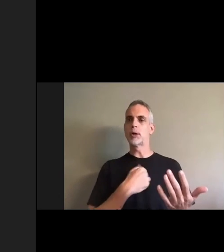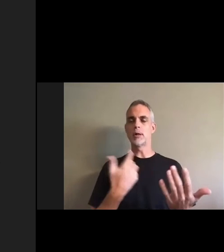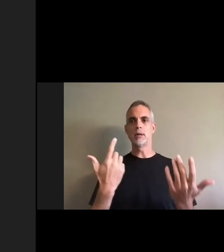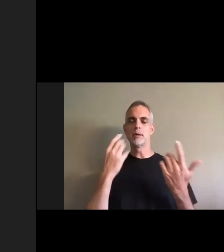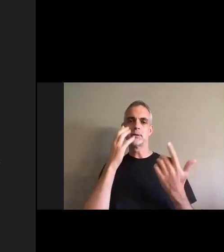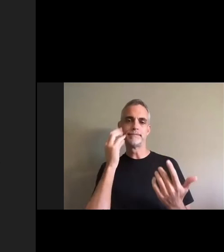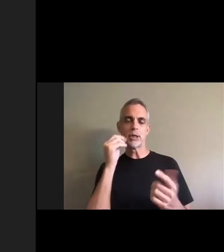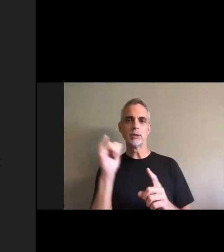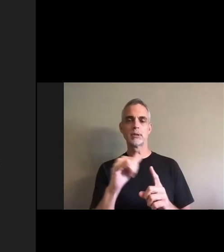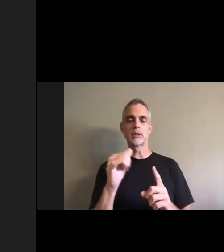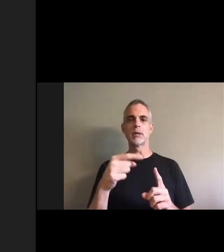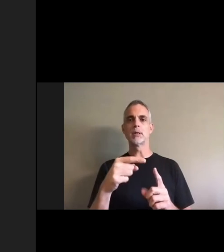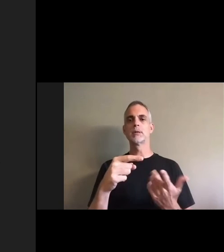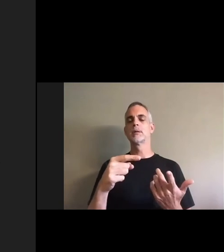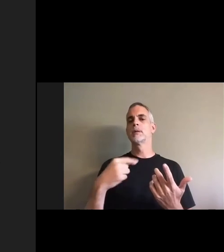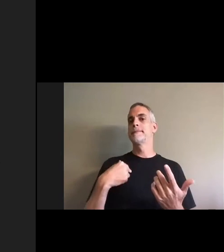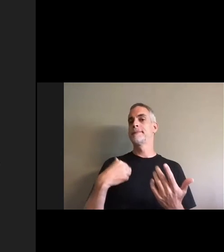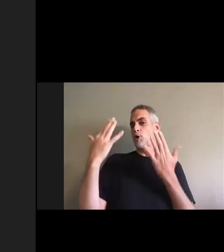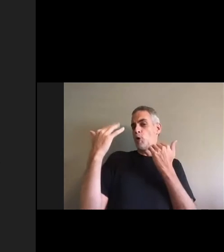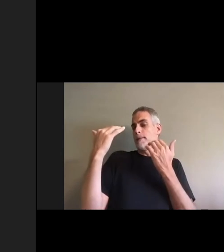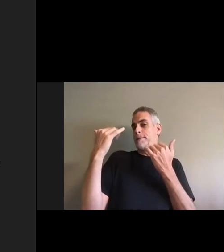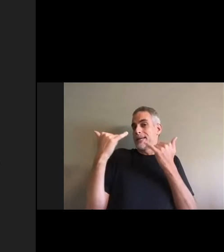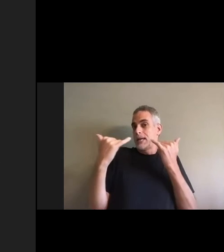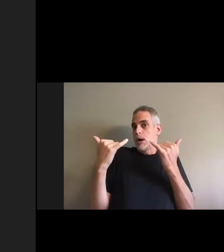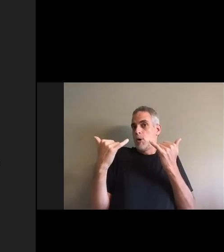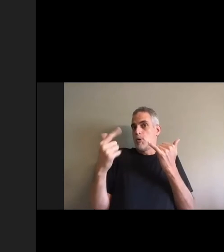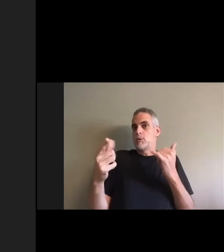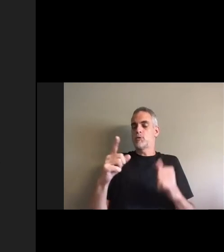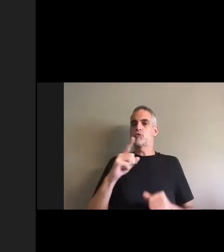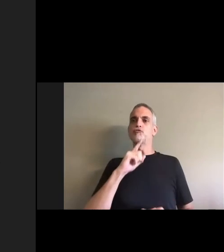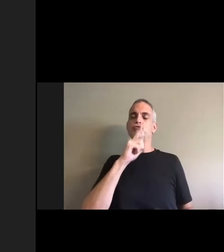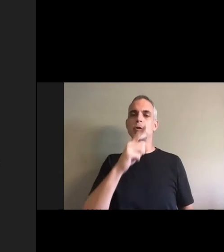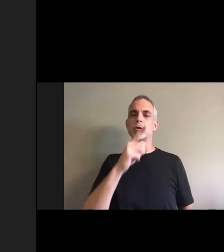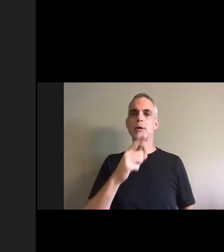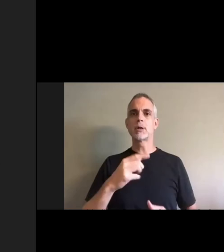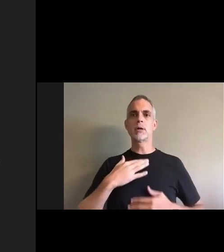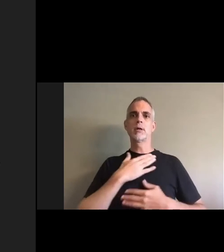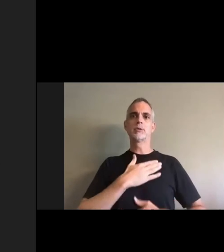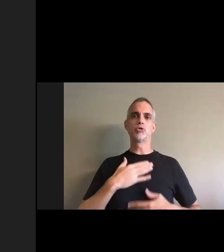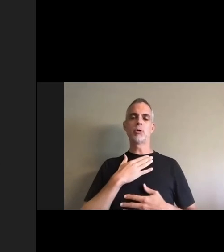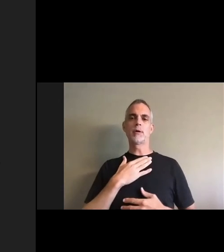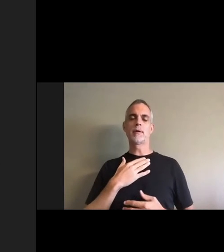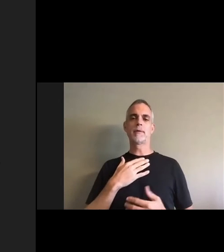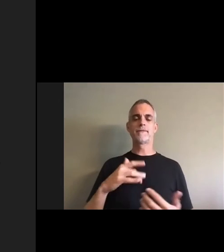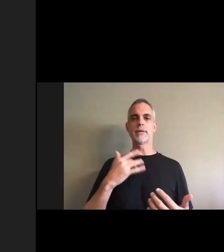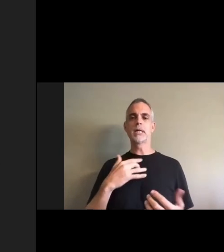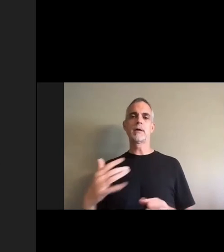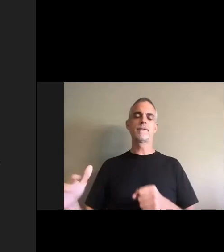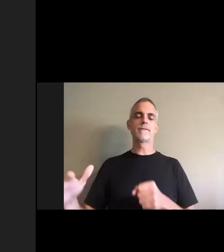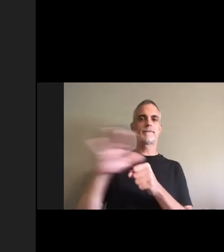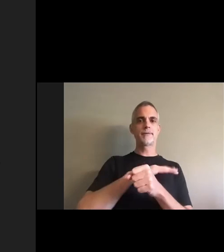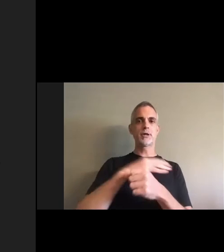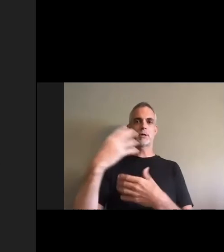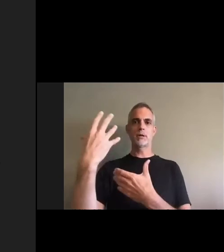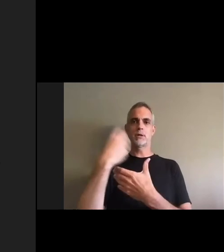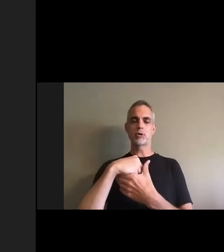like, I'm sorry. Well, that experience happened, but I hoping now that you will really